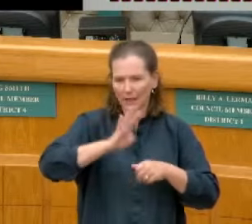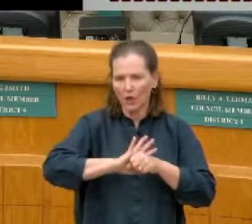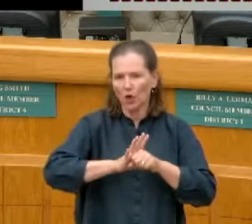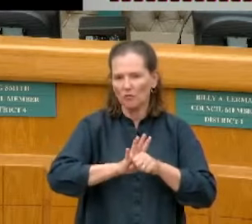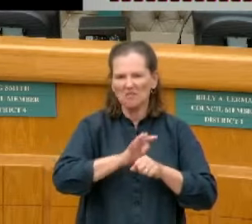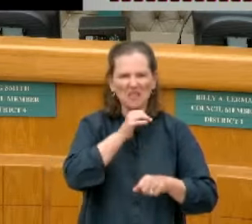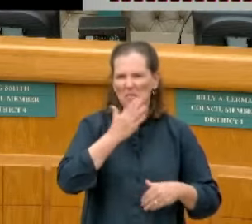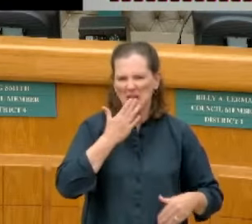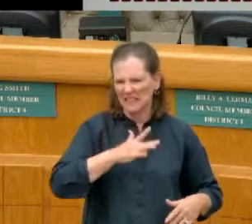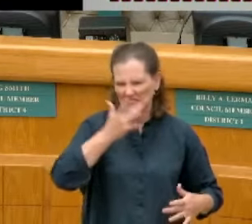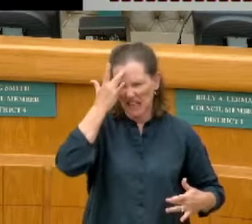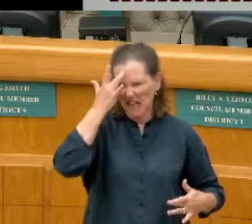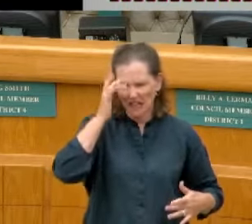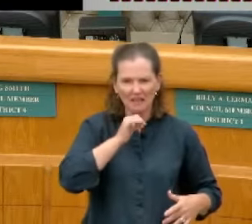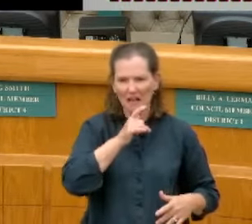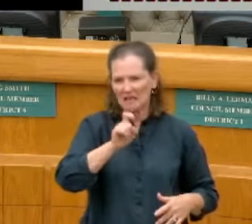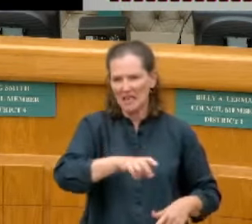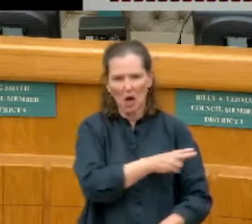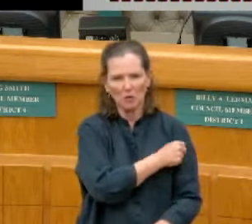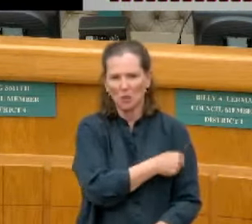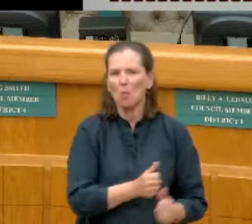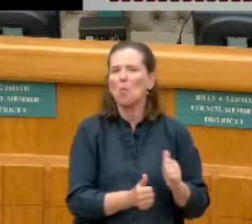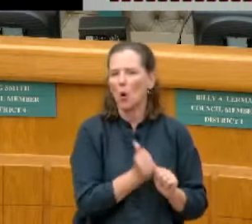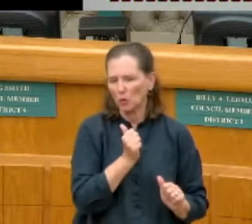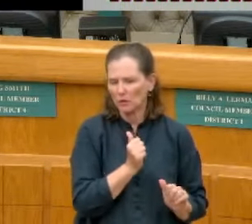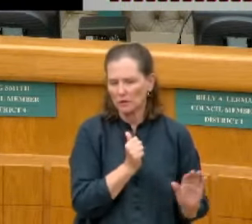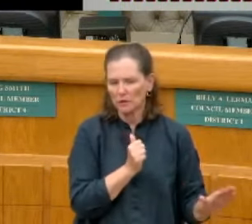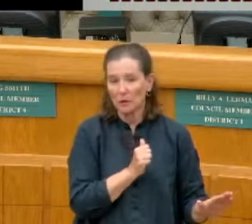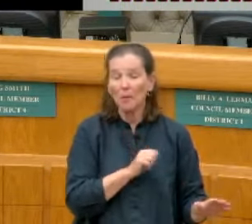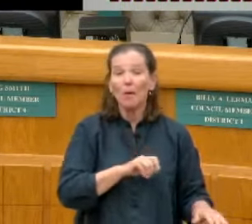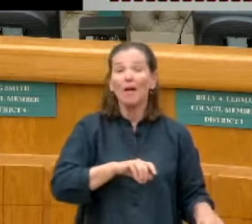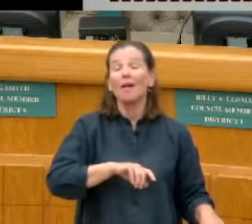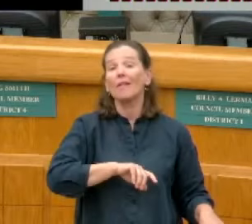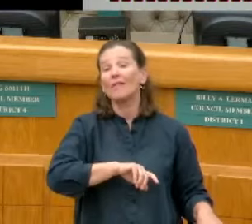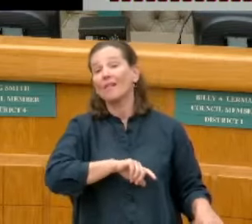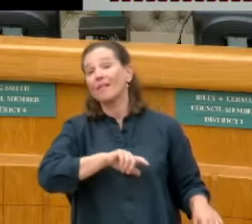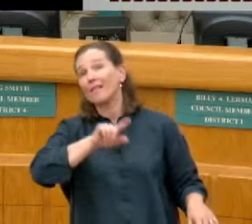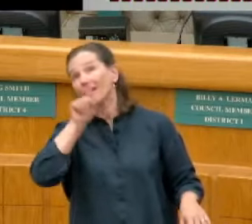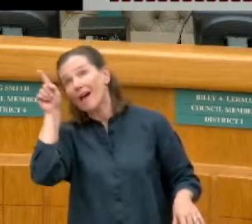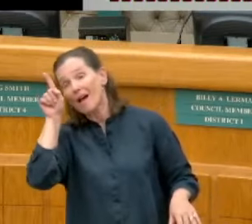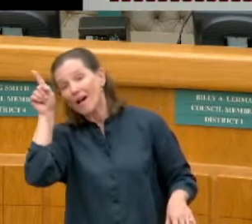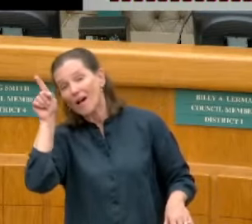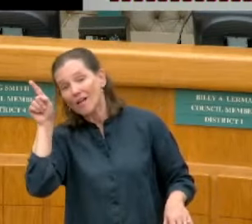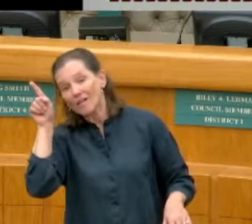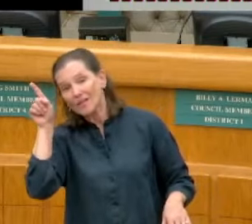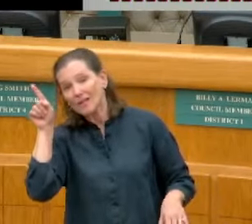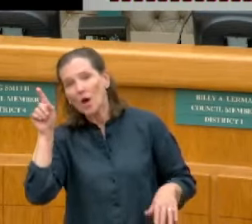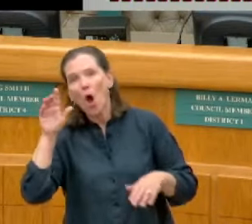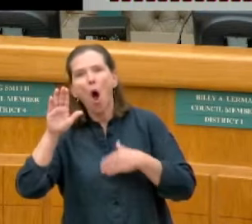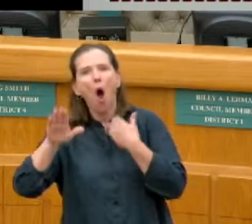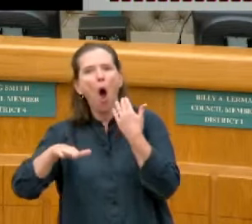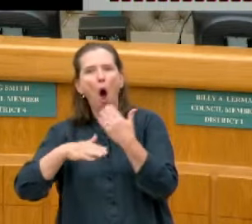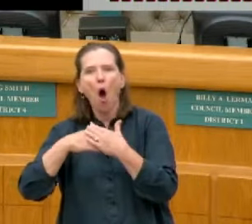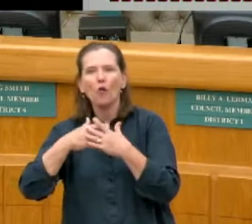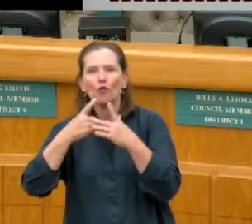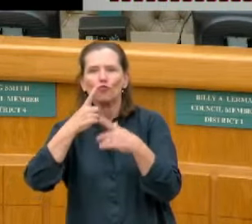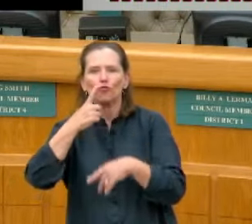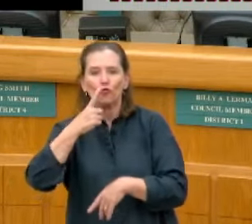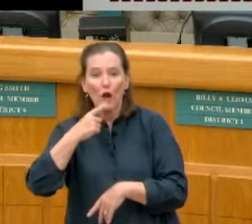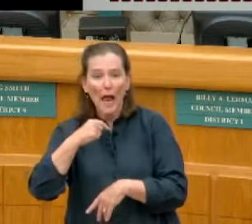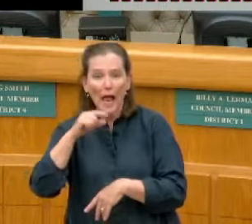moderate symptoms for the most part. But if you look at the left side of that slide, all of those red people,